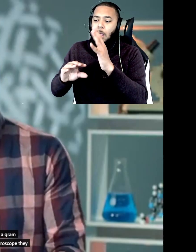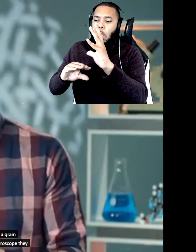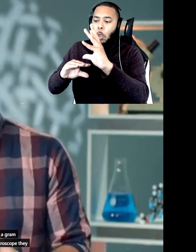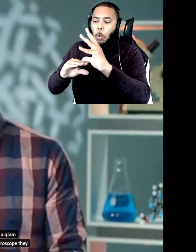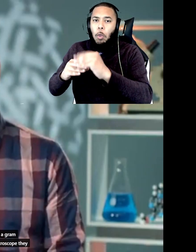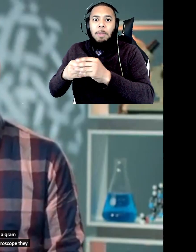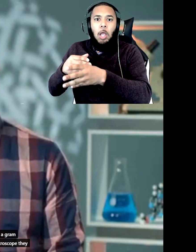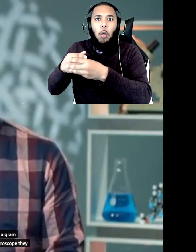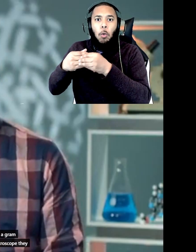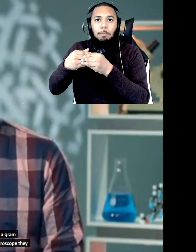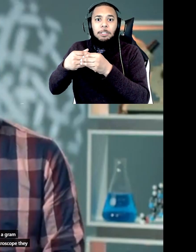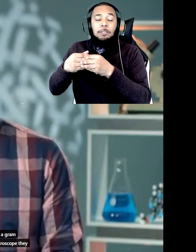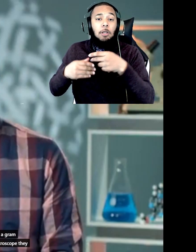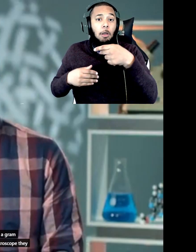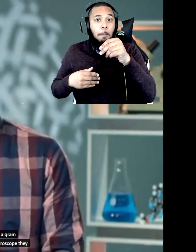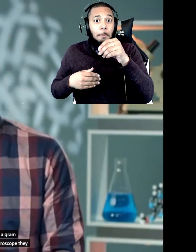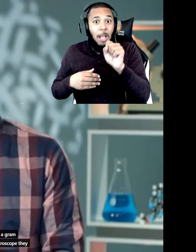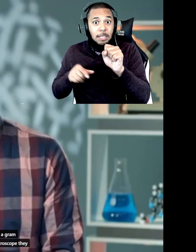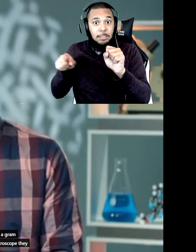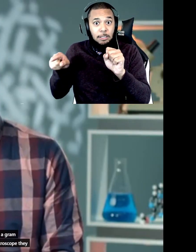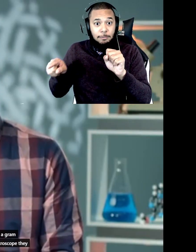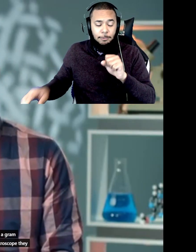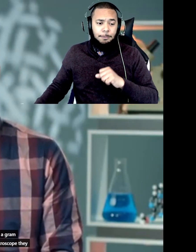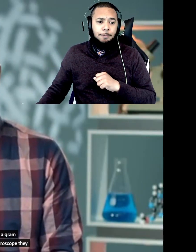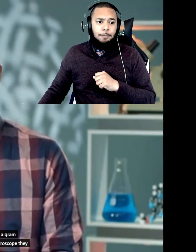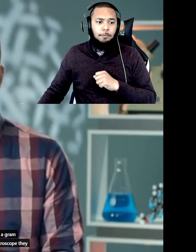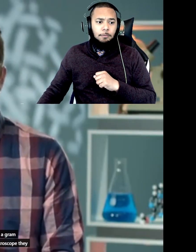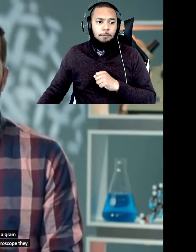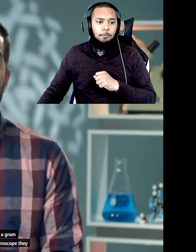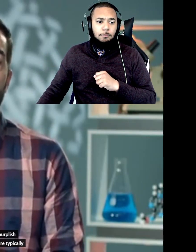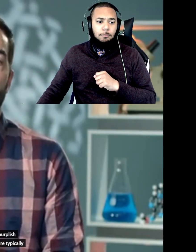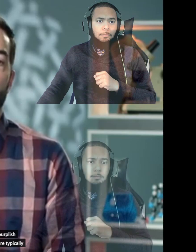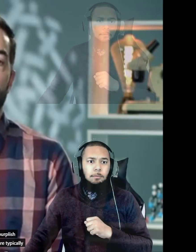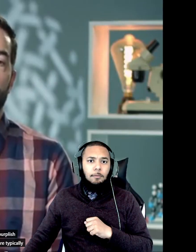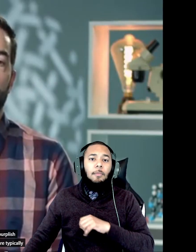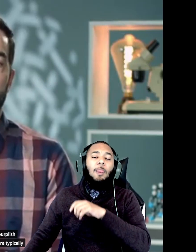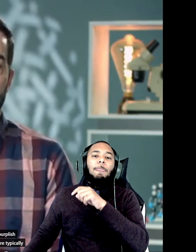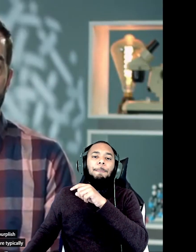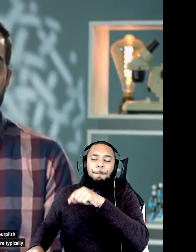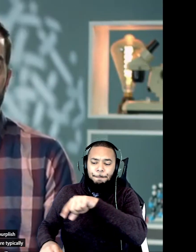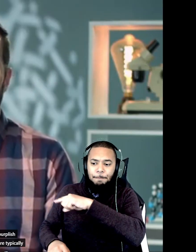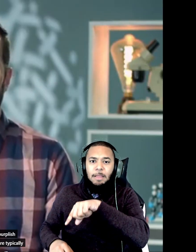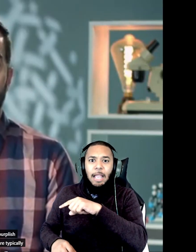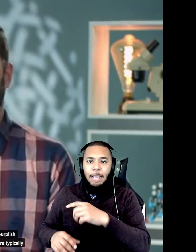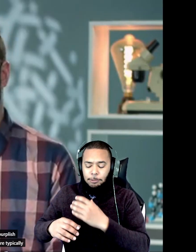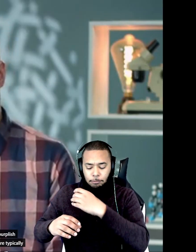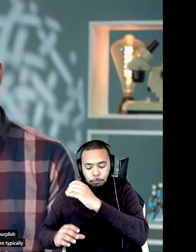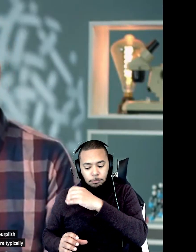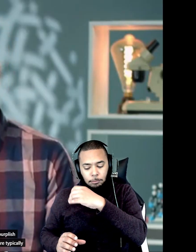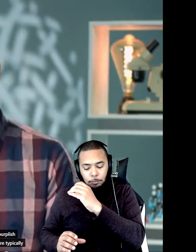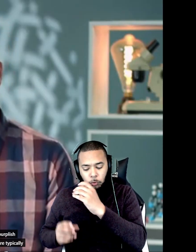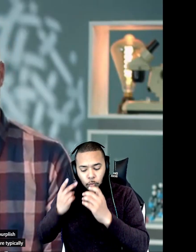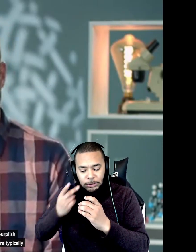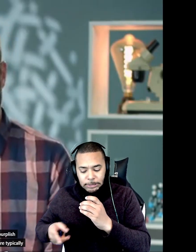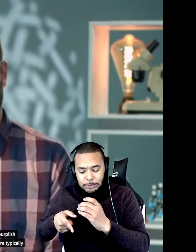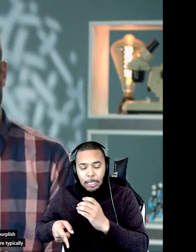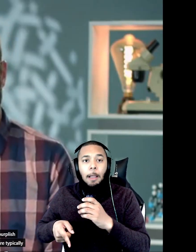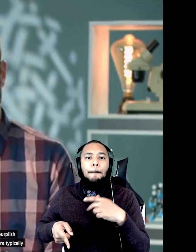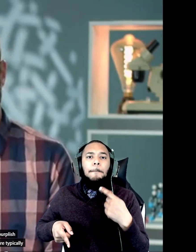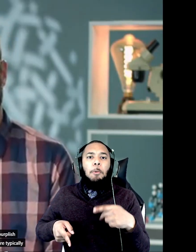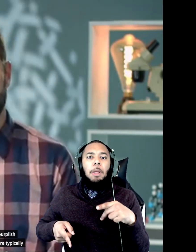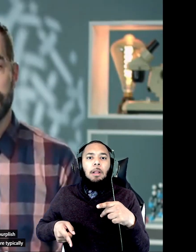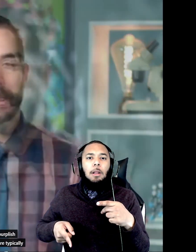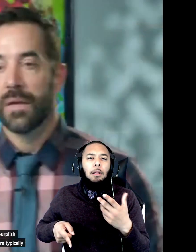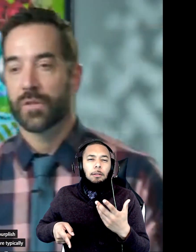at a gram-positive bacteria under a microscope, they are going to appear a purplish violet